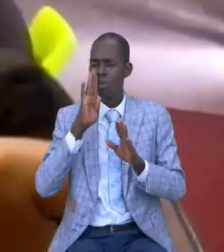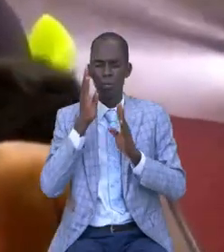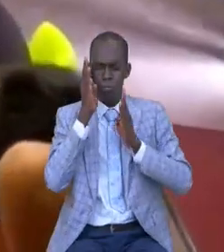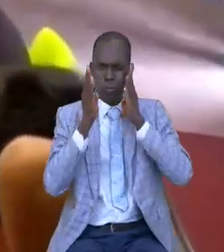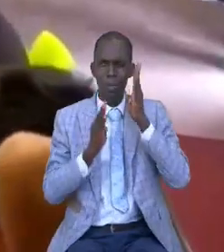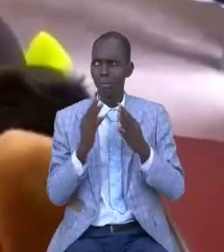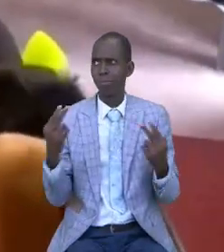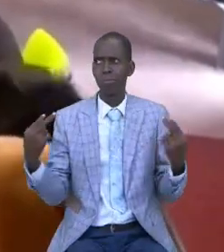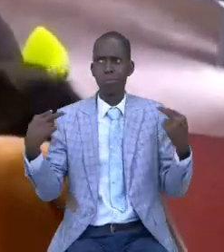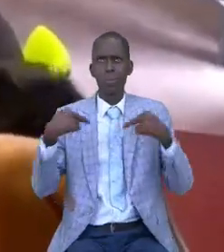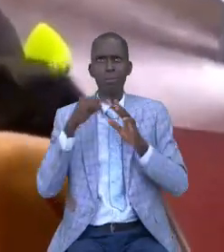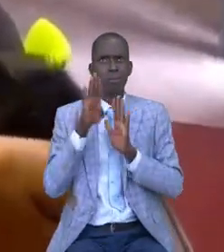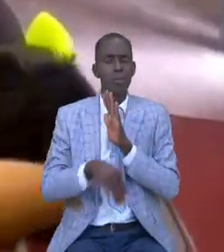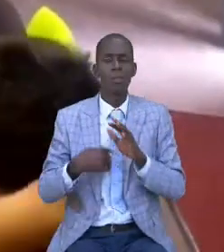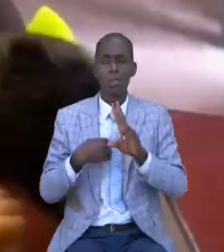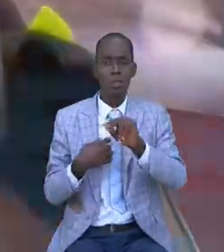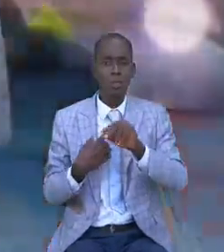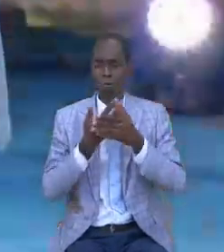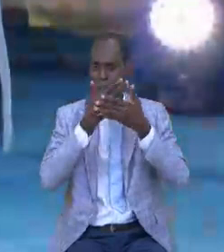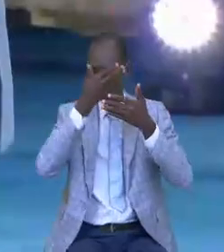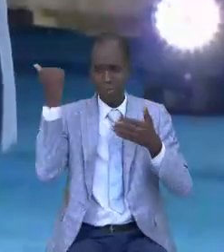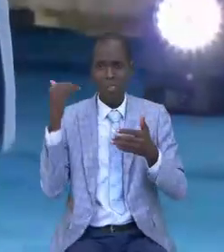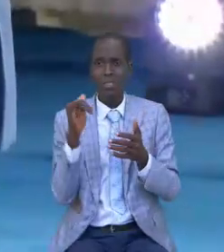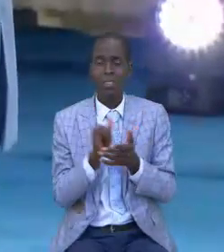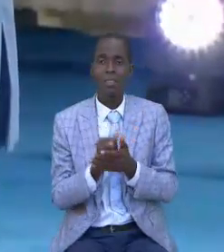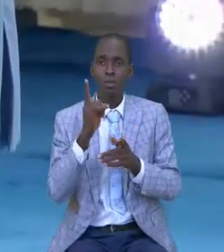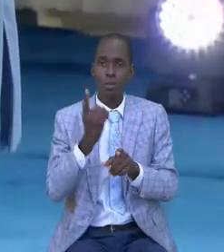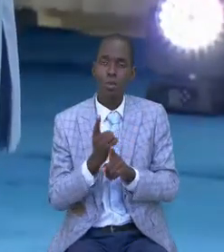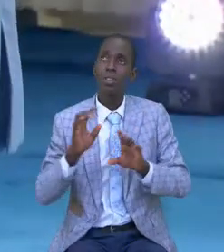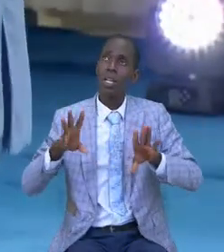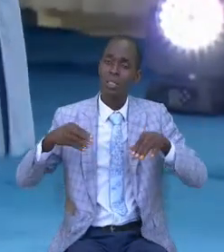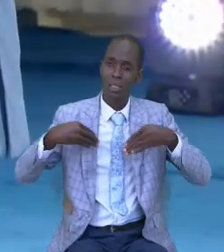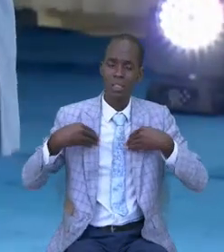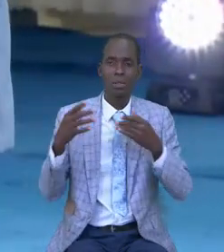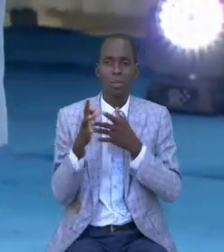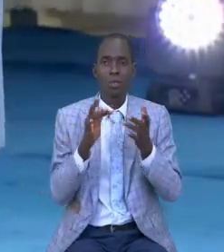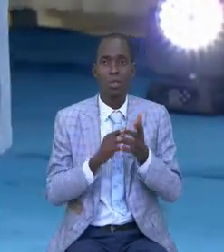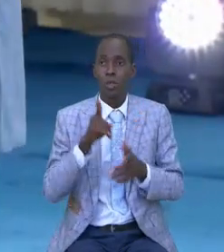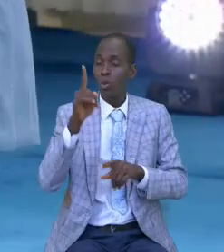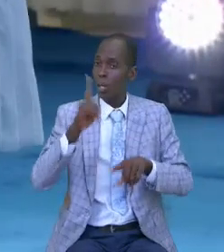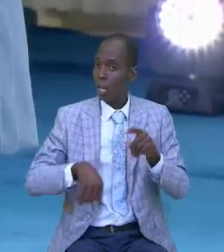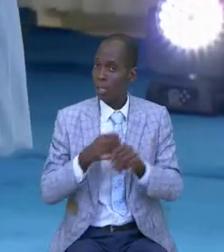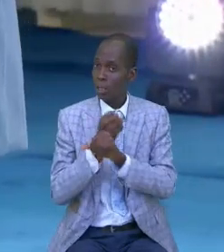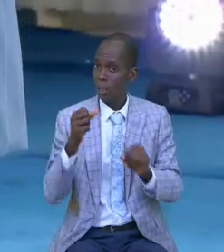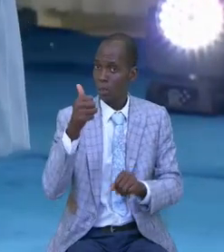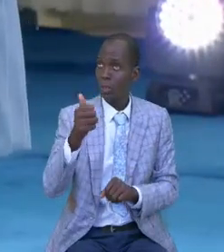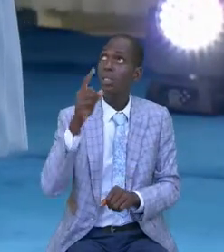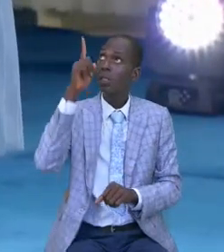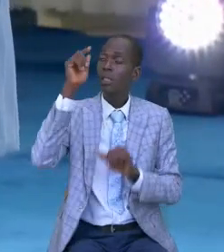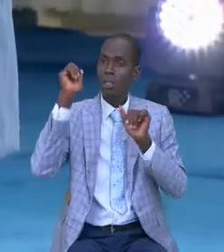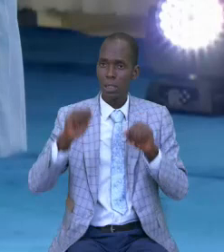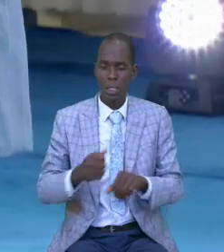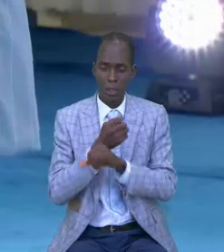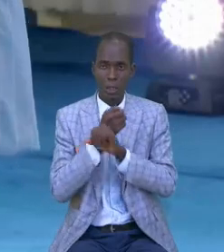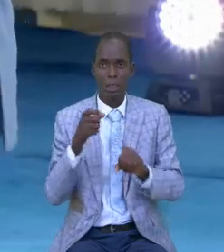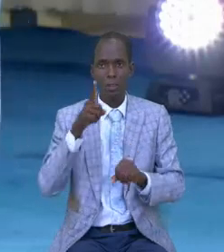want that transforming salvation. That salvation that will change my life and turn my life around